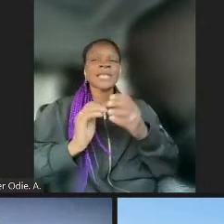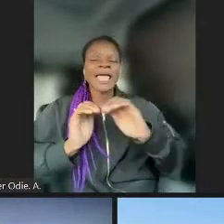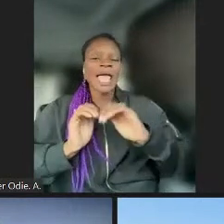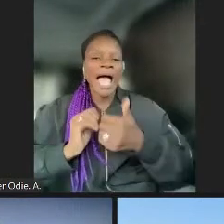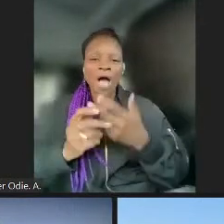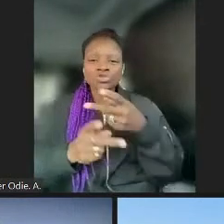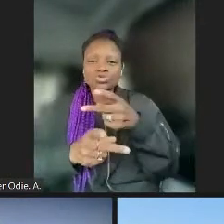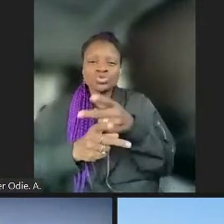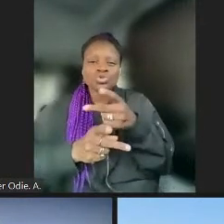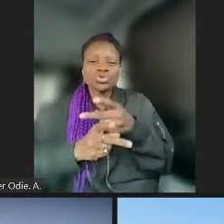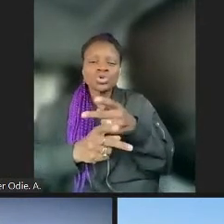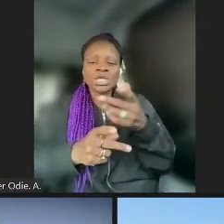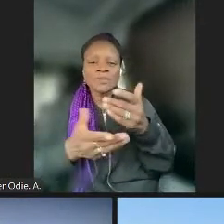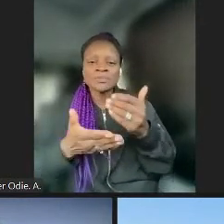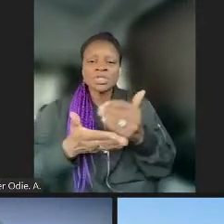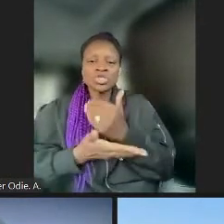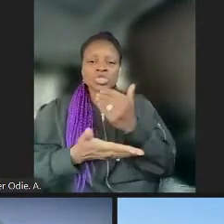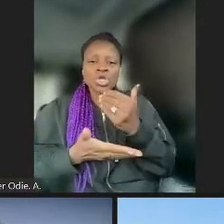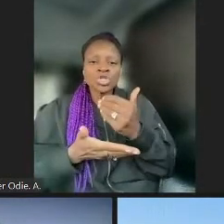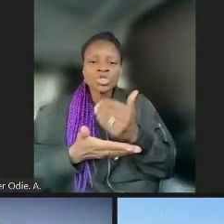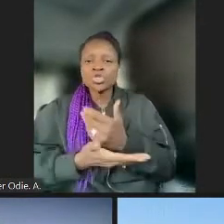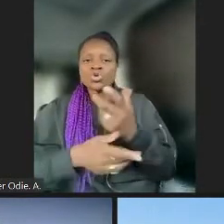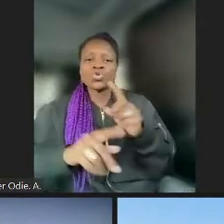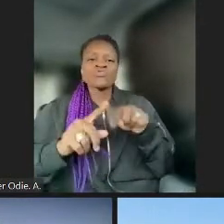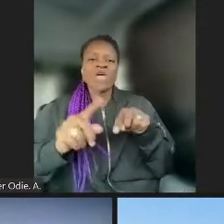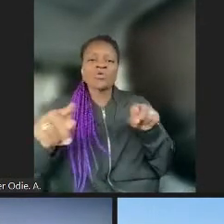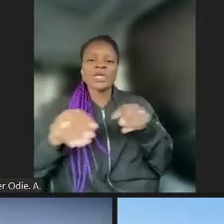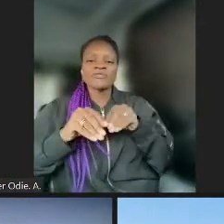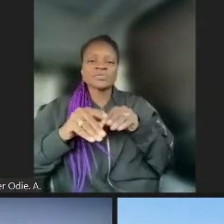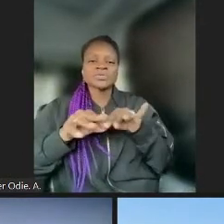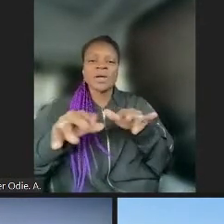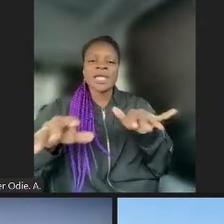from spreading the way Delta did?